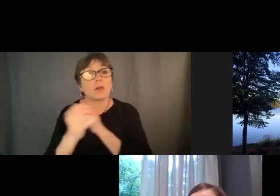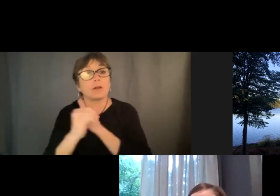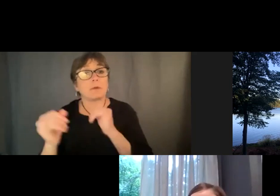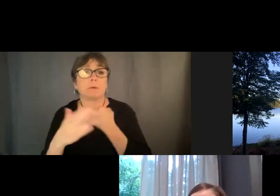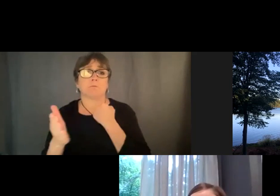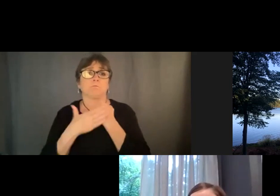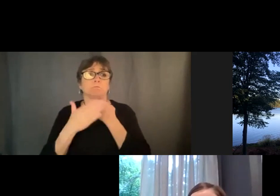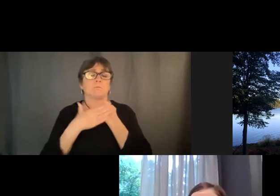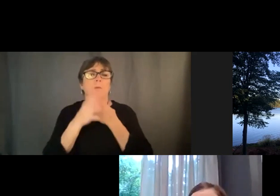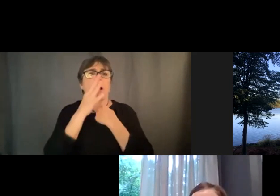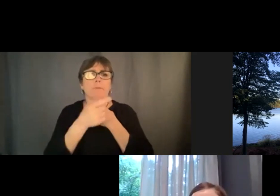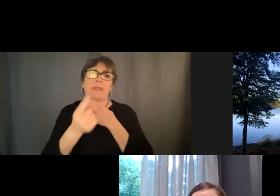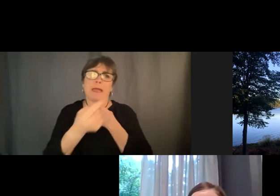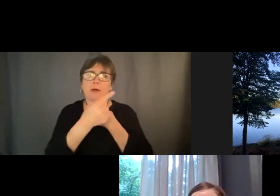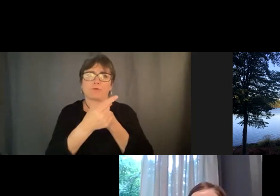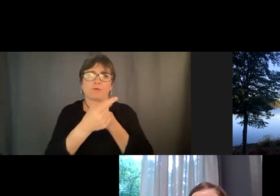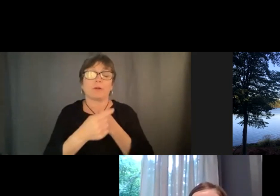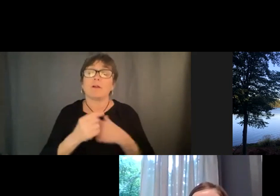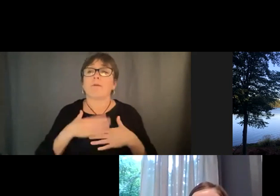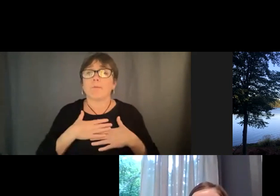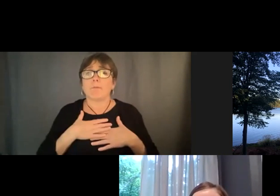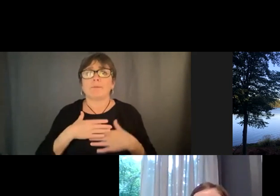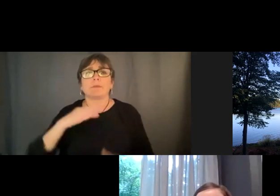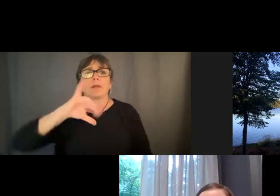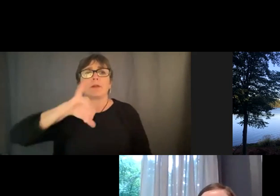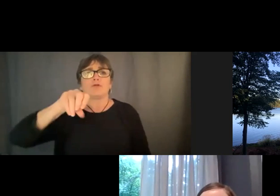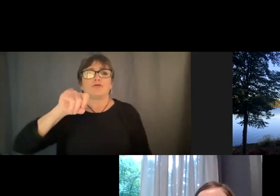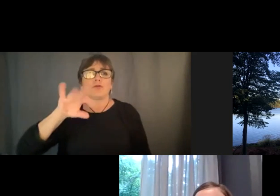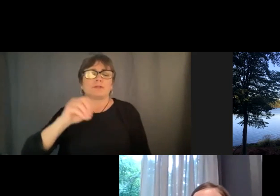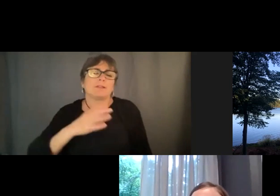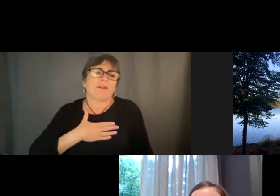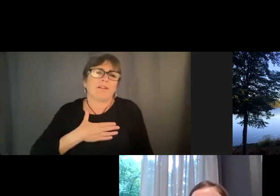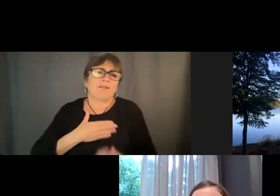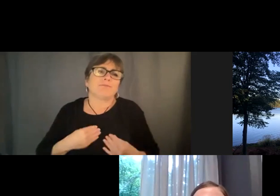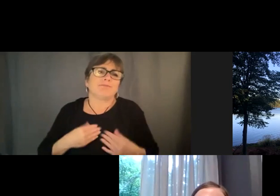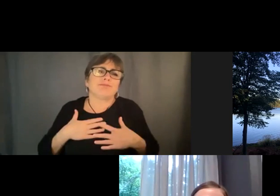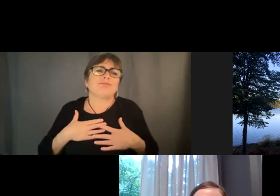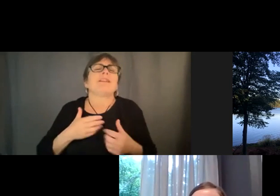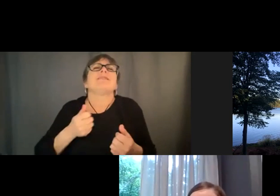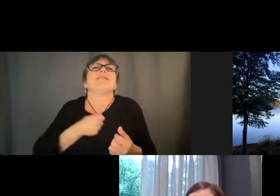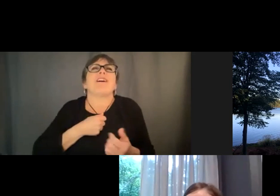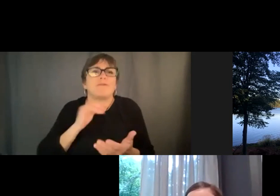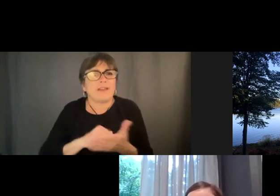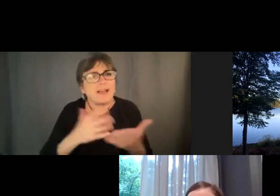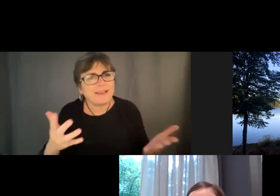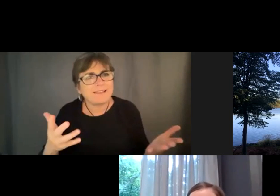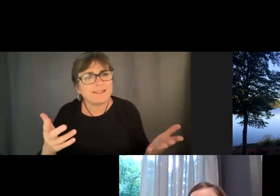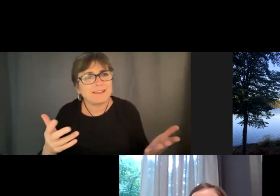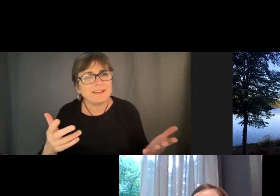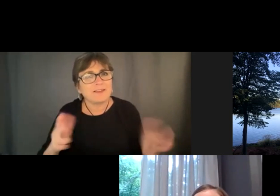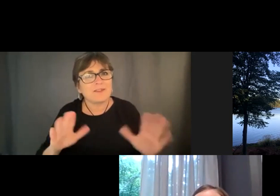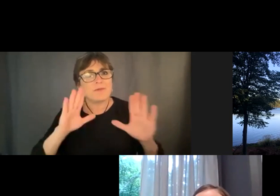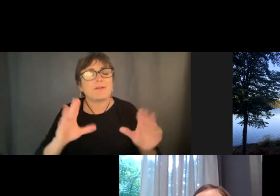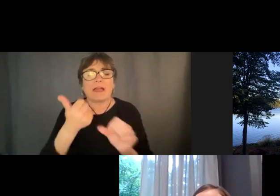need to be involved here. Oh, that makes my heart warm. I love hearing that. Thank you, Michelle. And every single time we do